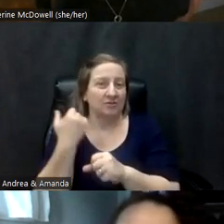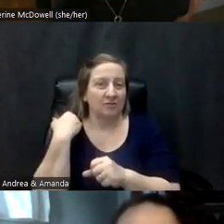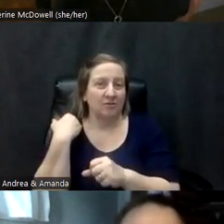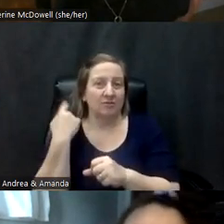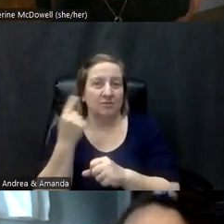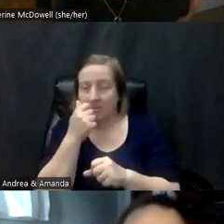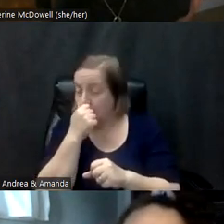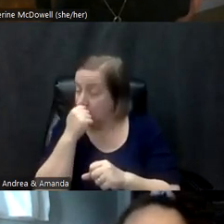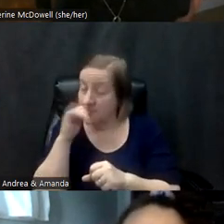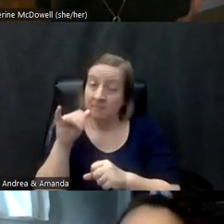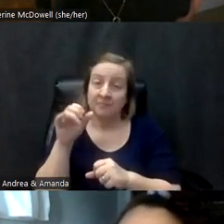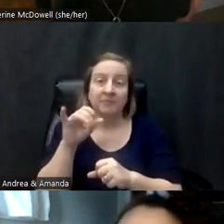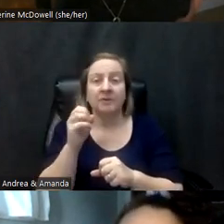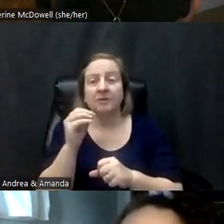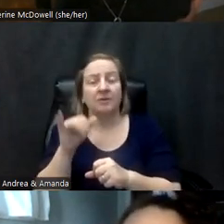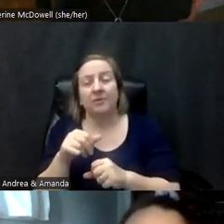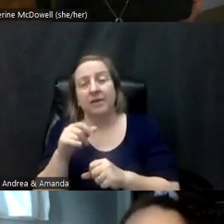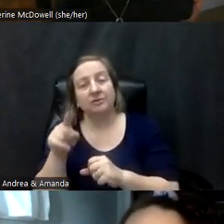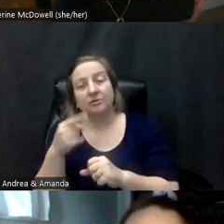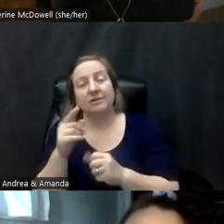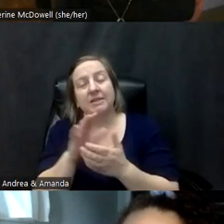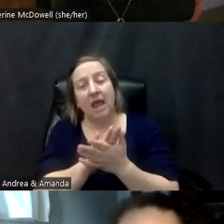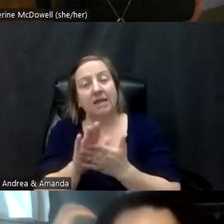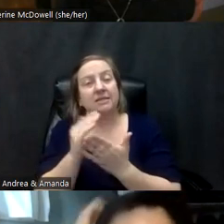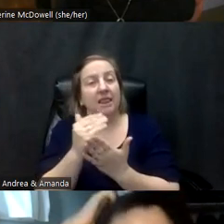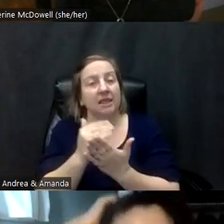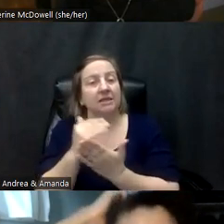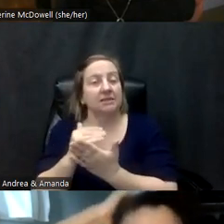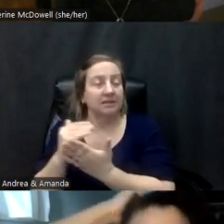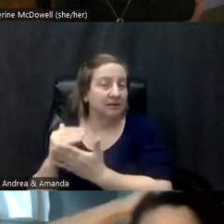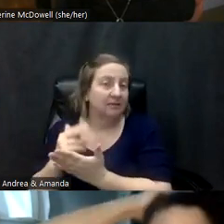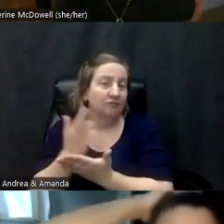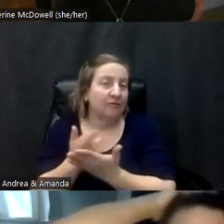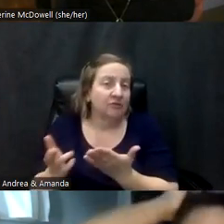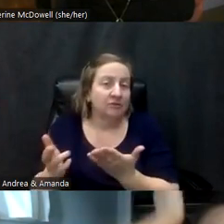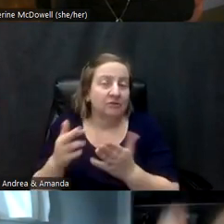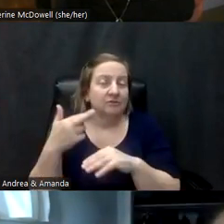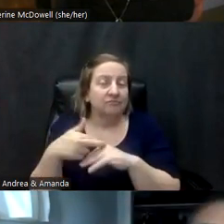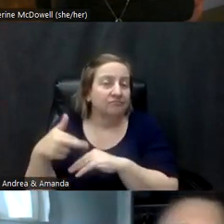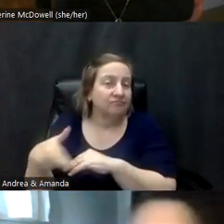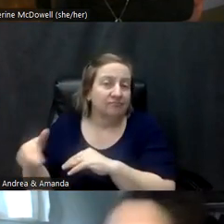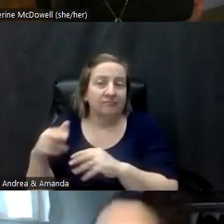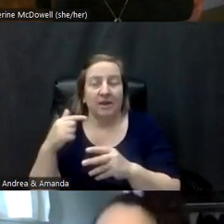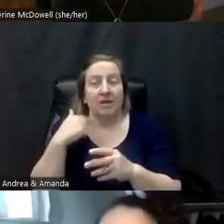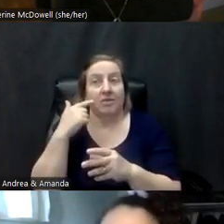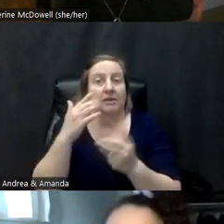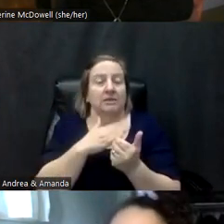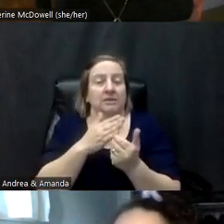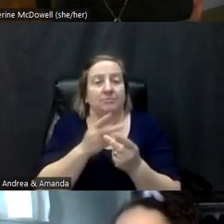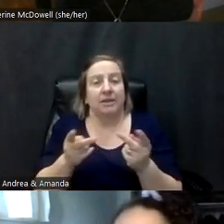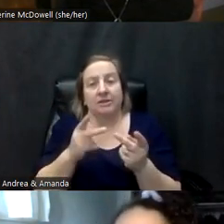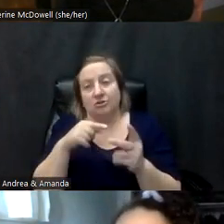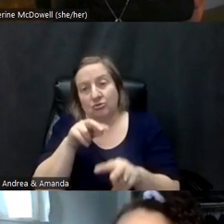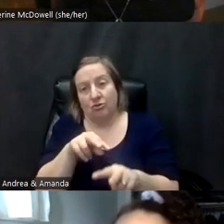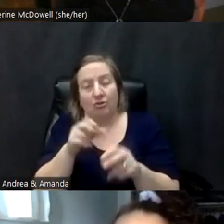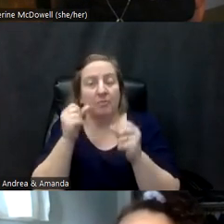Yeah. So that they just have a nice, neat list of references. And I, you know, that's how come I thought that would be an easy place to look, because it's all a